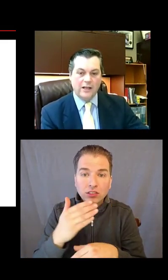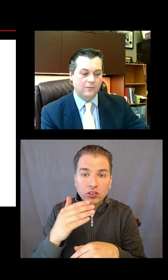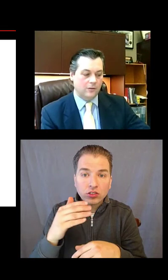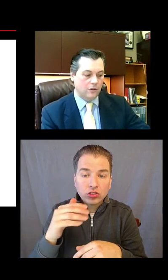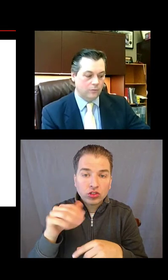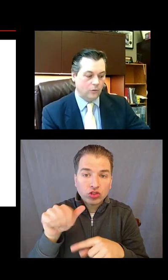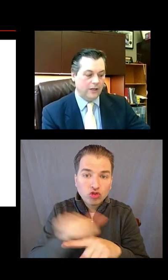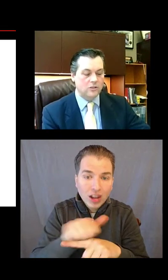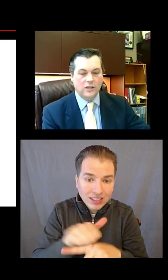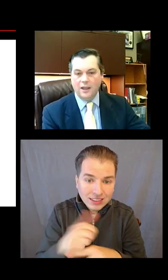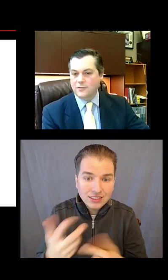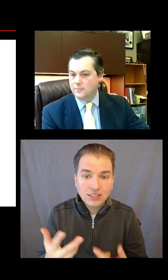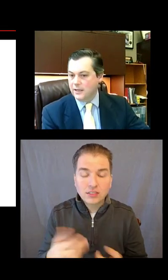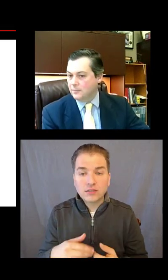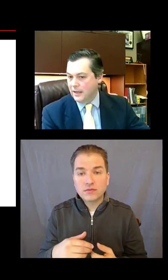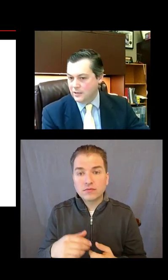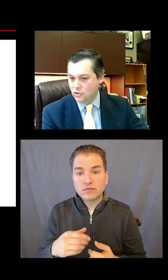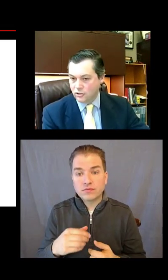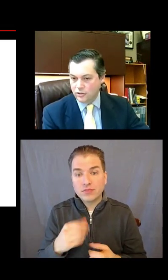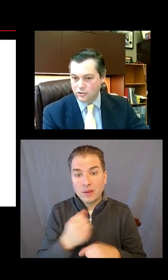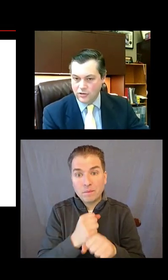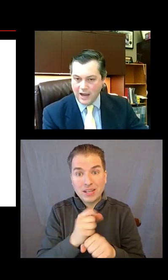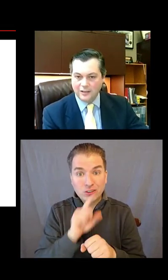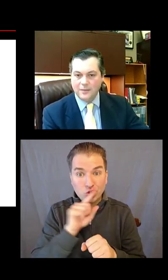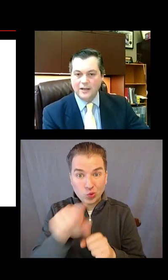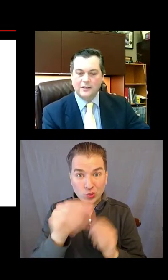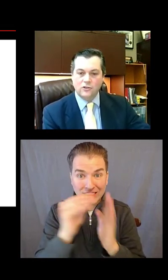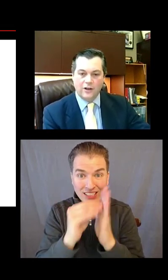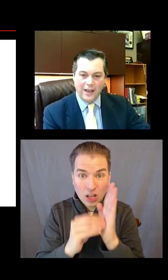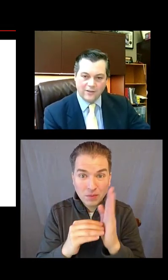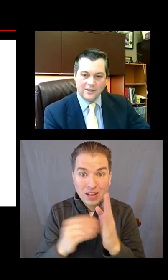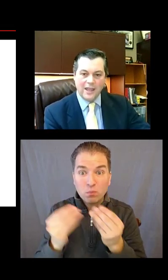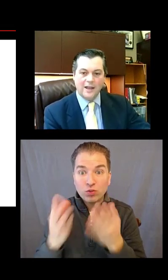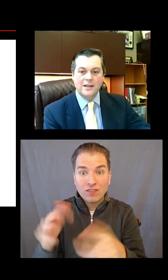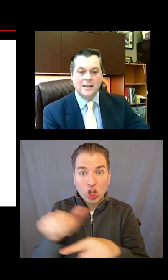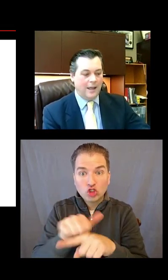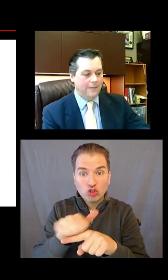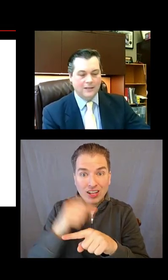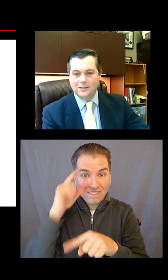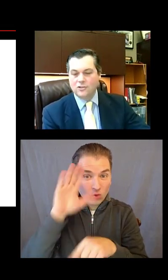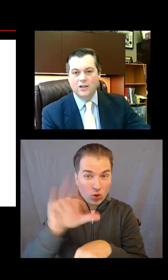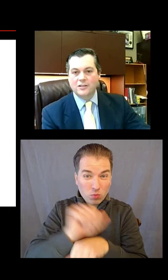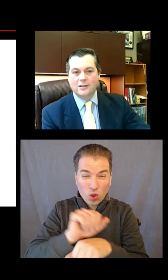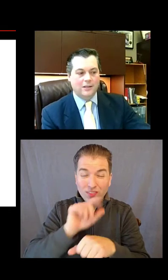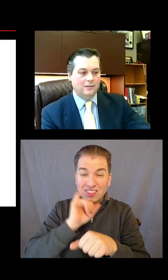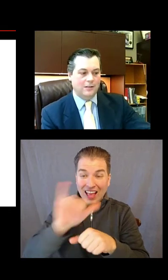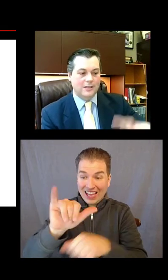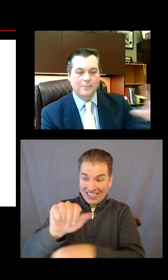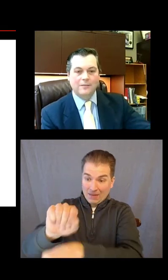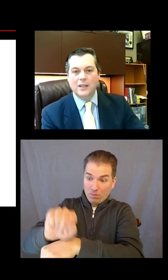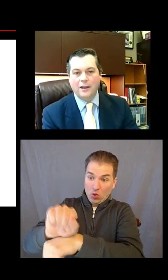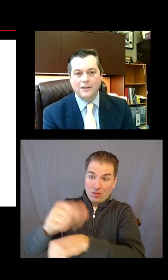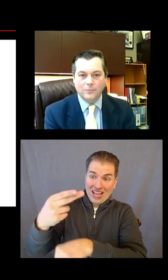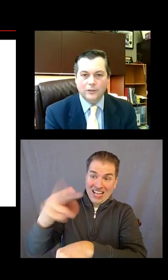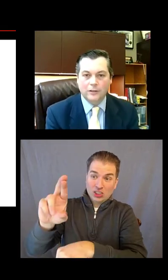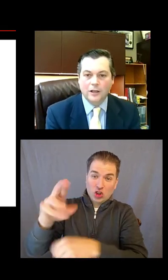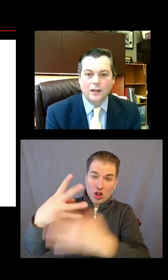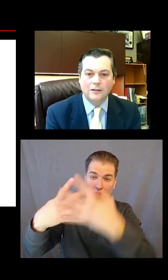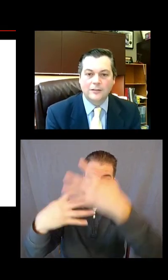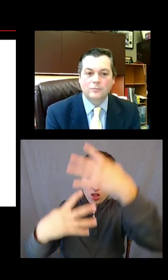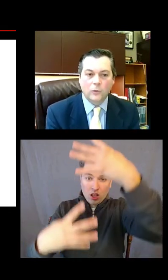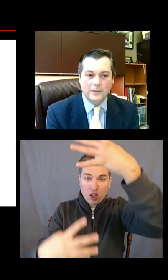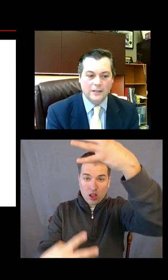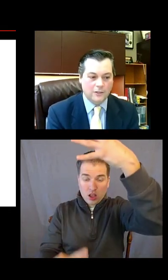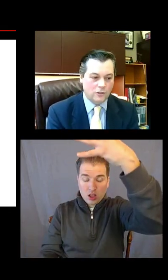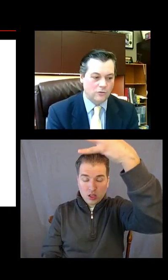harassment training for your employees. You have to be making sure that you're documenting that you're having that. And this is just the tip of the iceberg